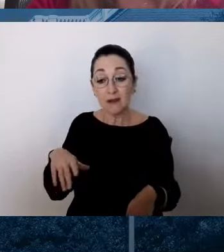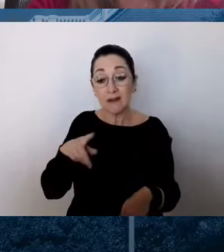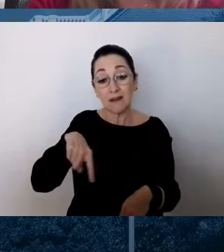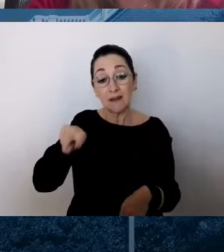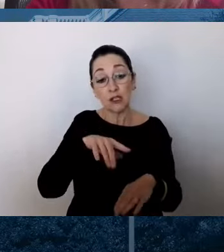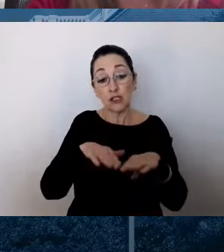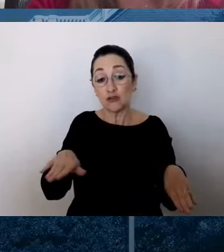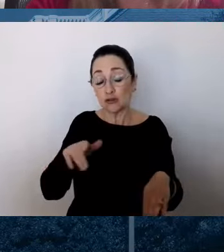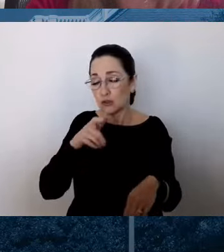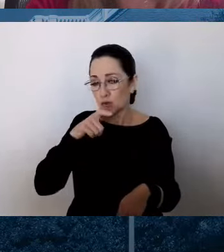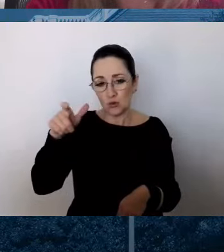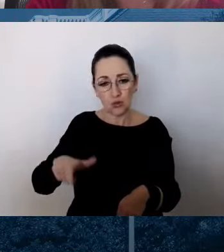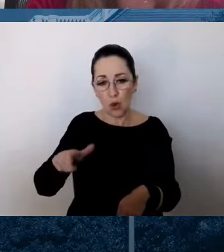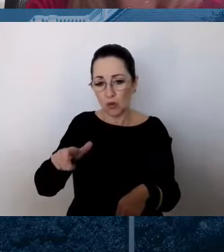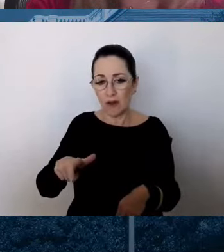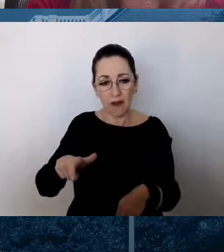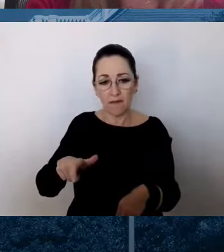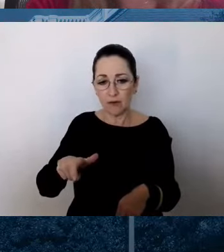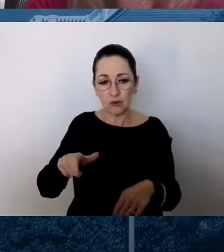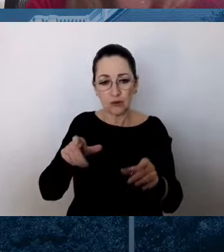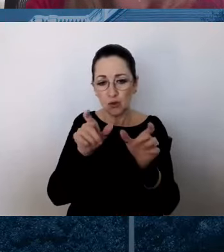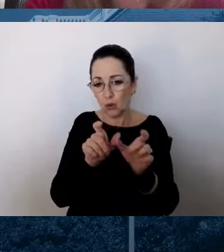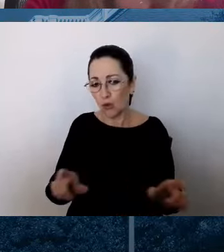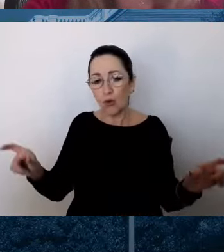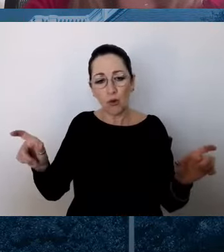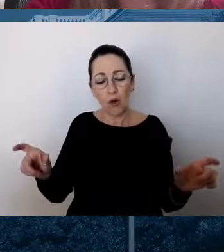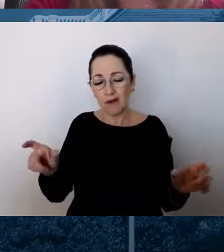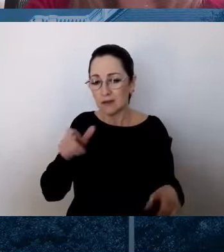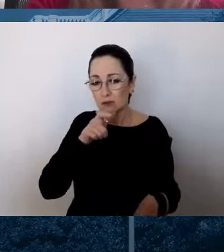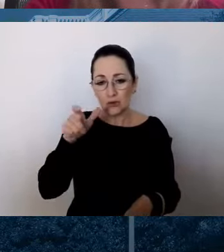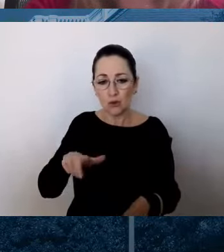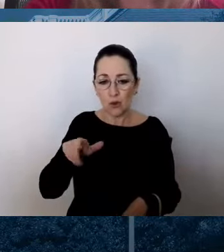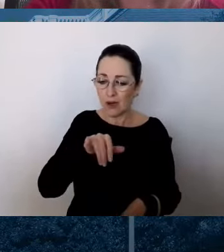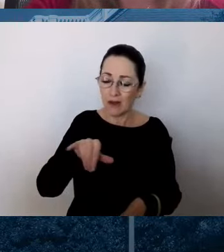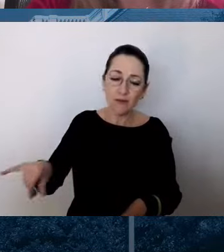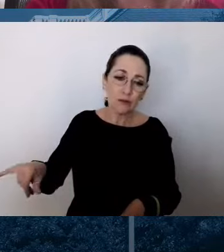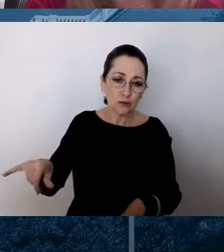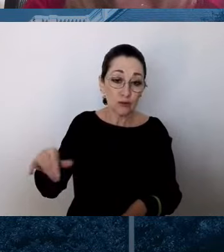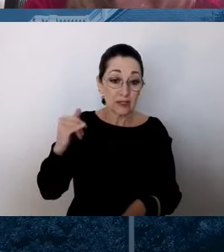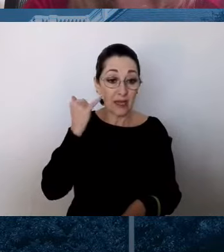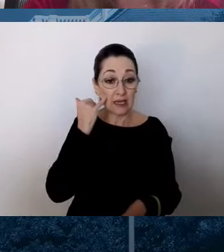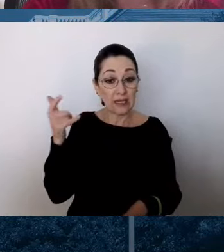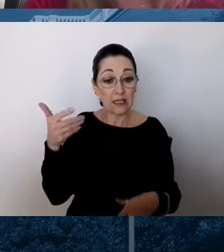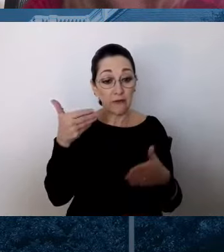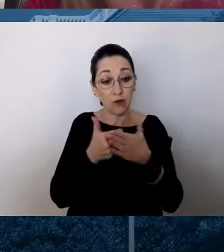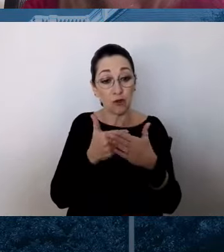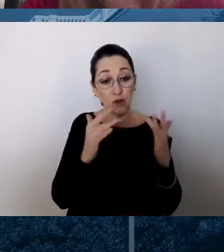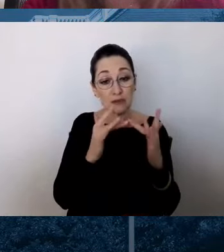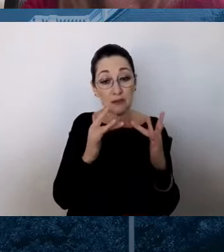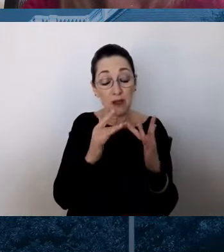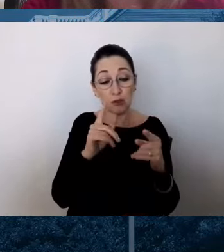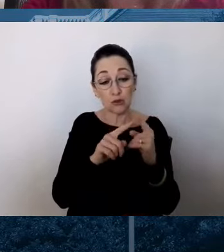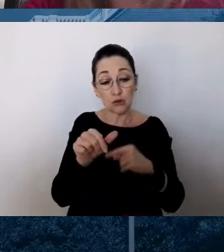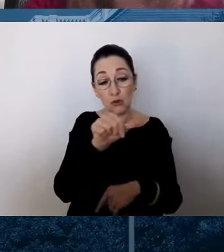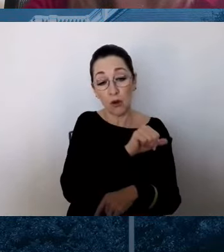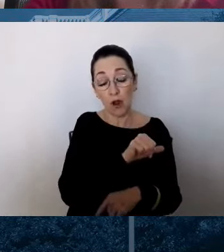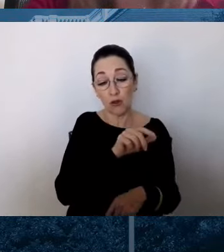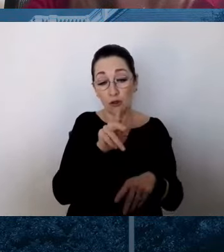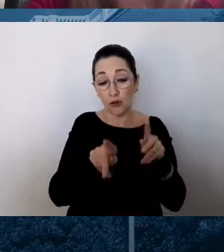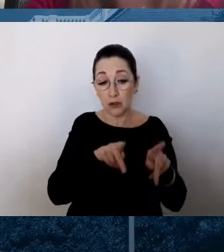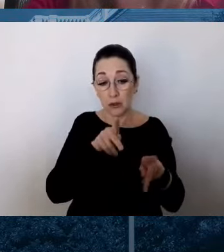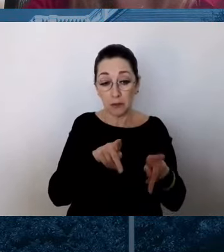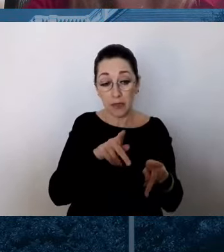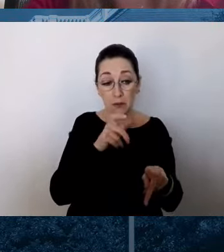quarantine after they're exposed to someone when they're considered a close contact of someone who